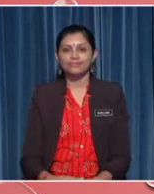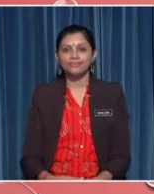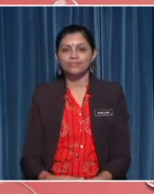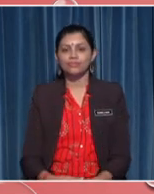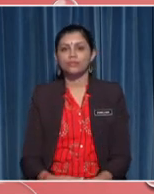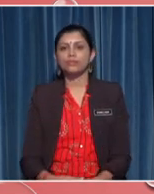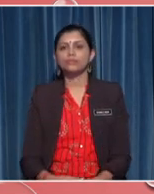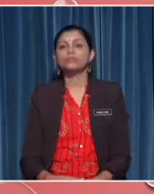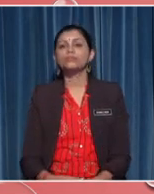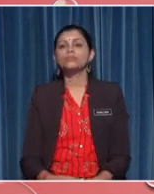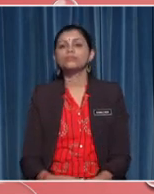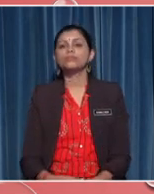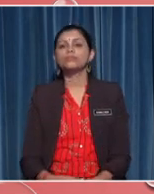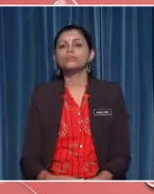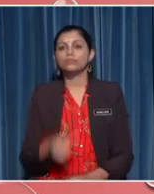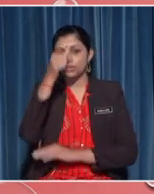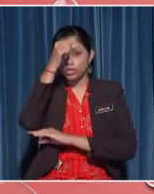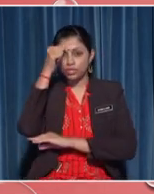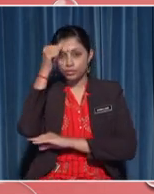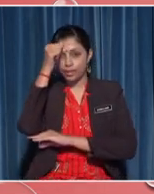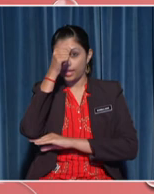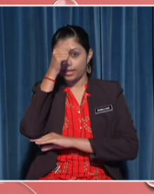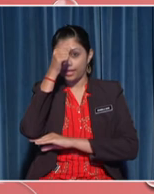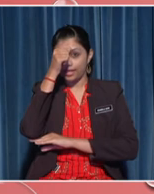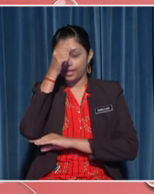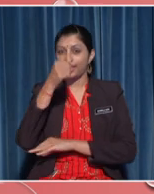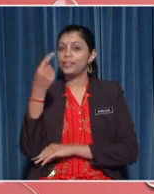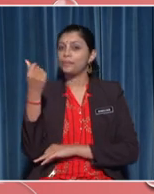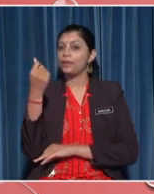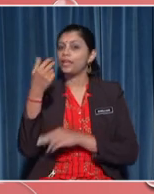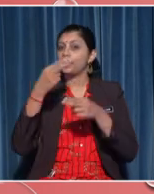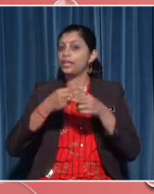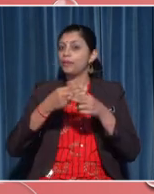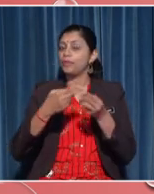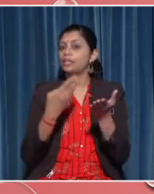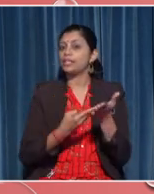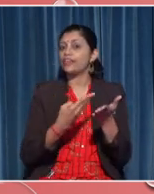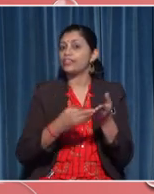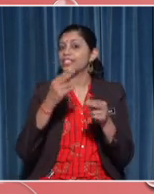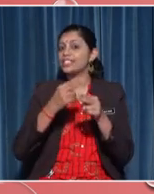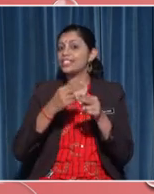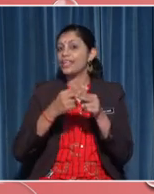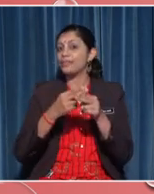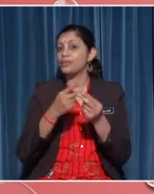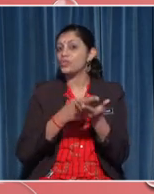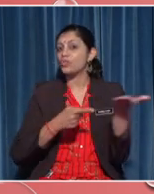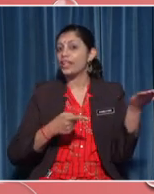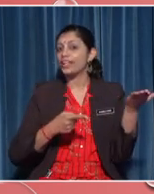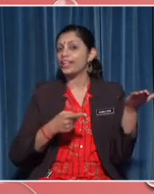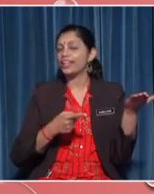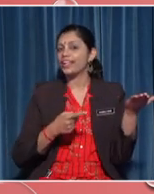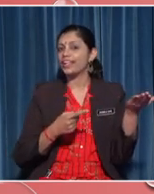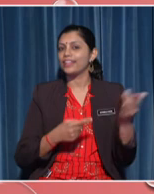Great! It's come from Japan. Can you tell me what their currency